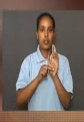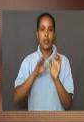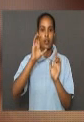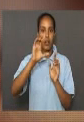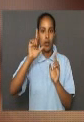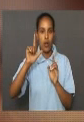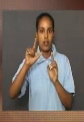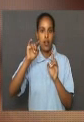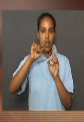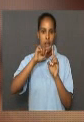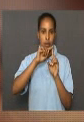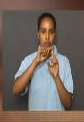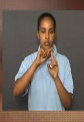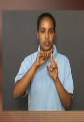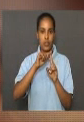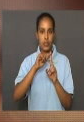chloride ions,